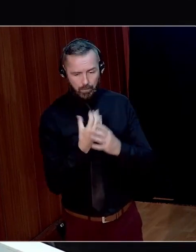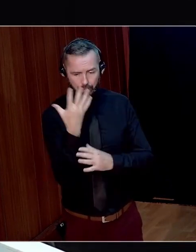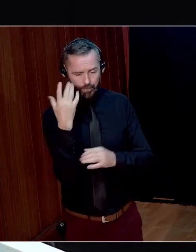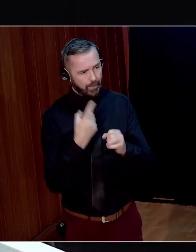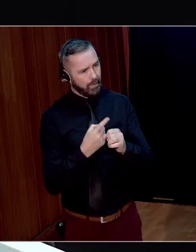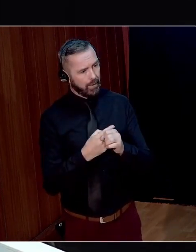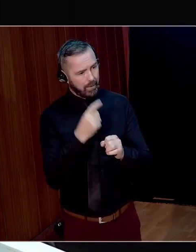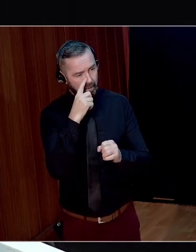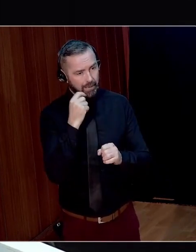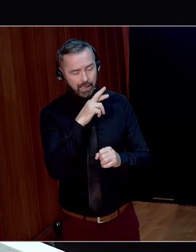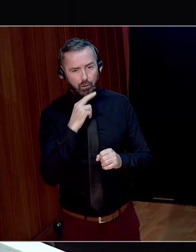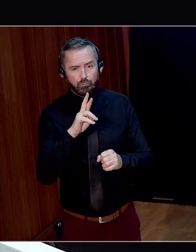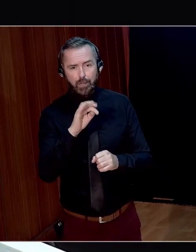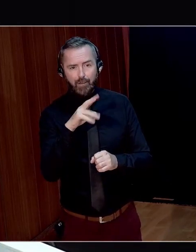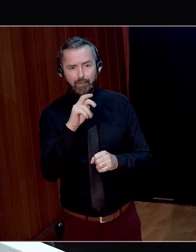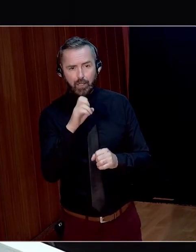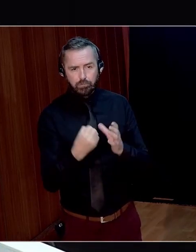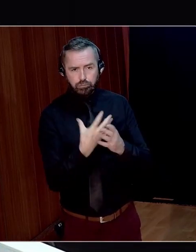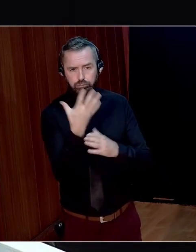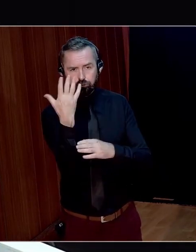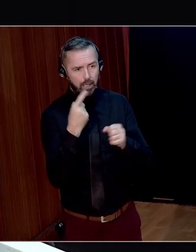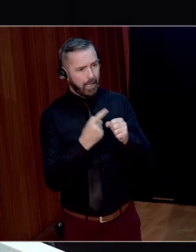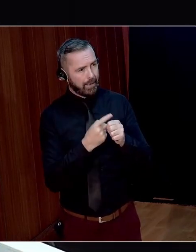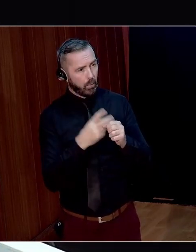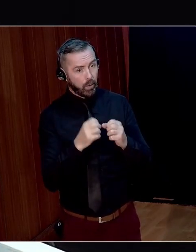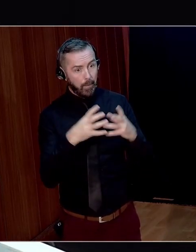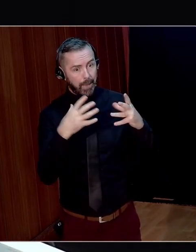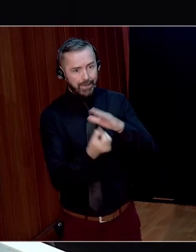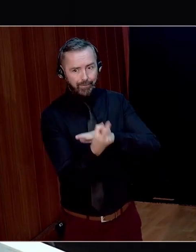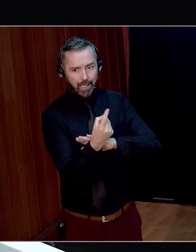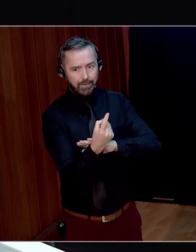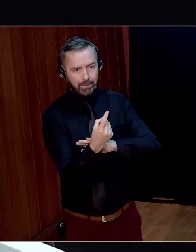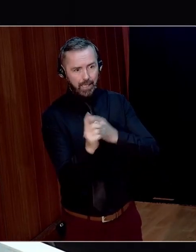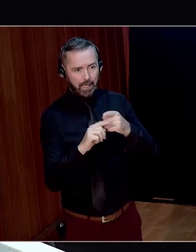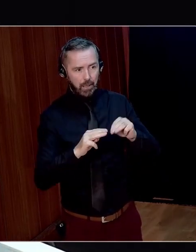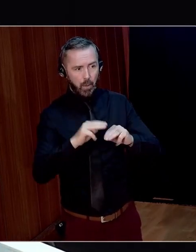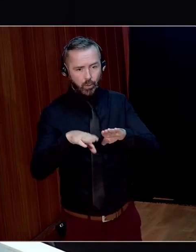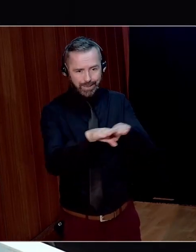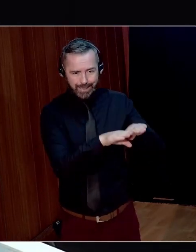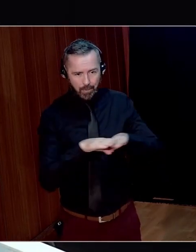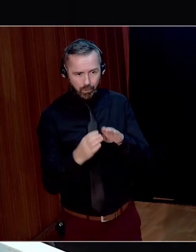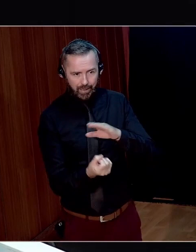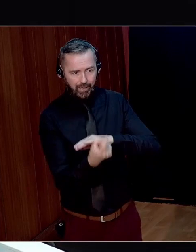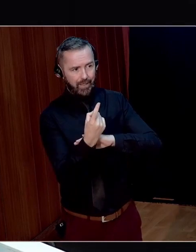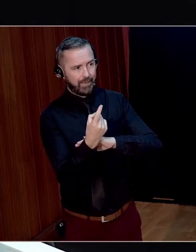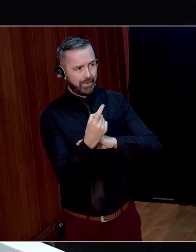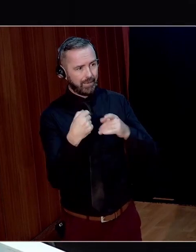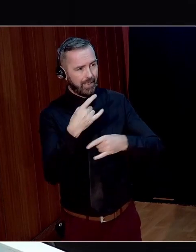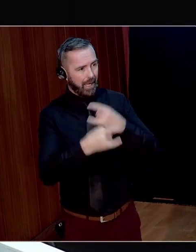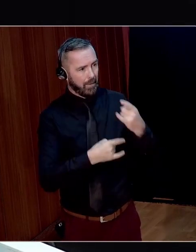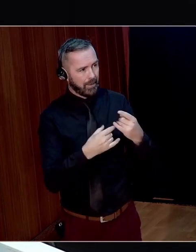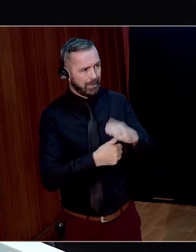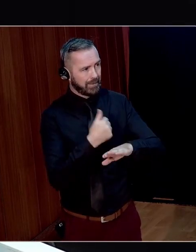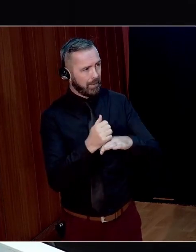was that the revival of the Irish language was one of the biggest events and the most democratic events that took place that